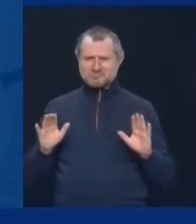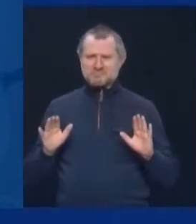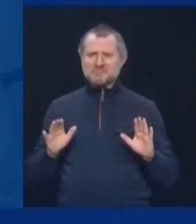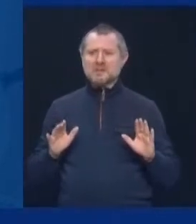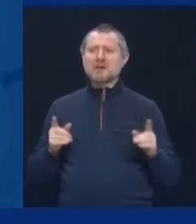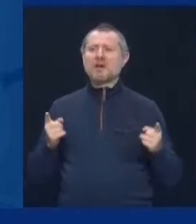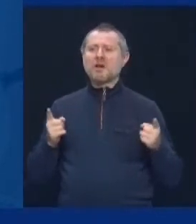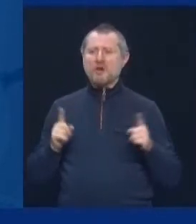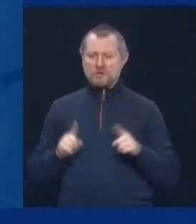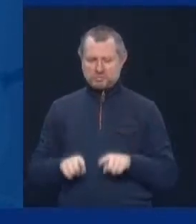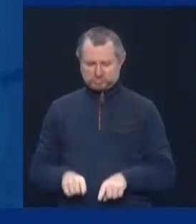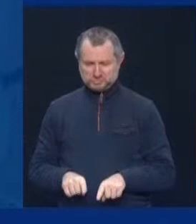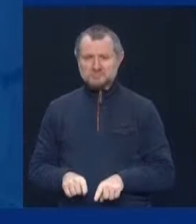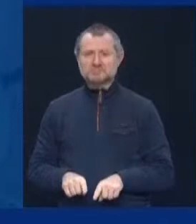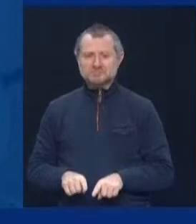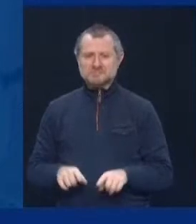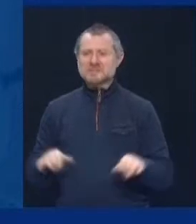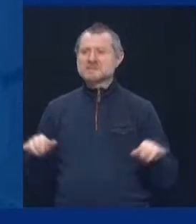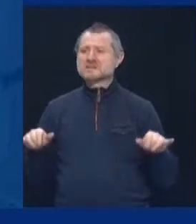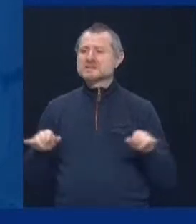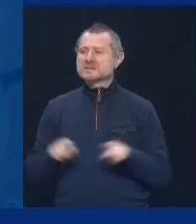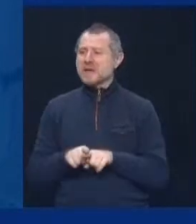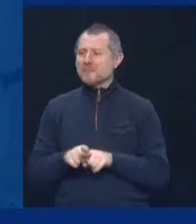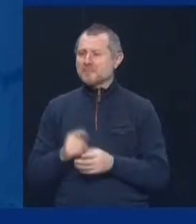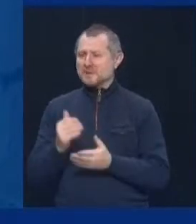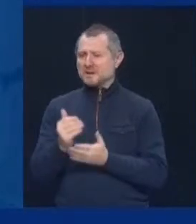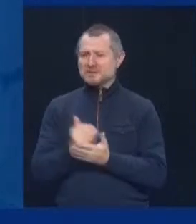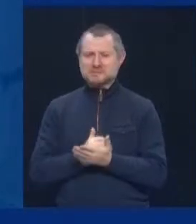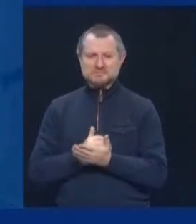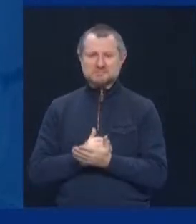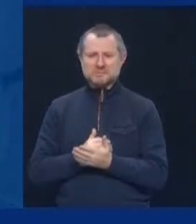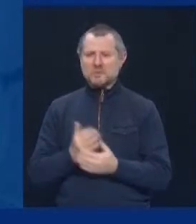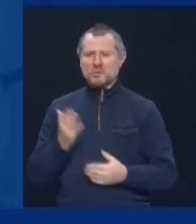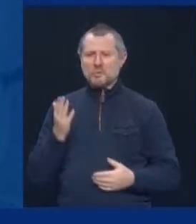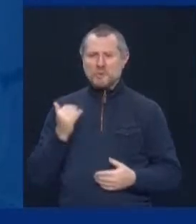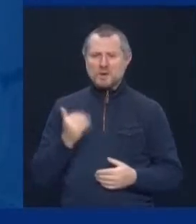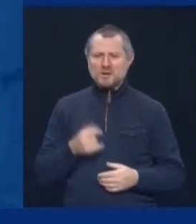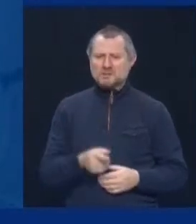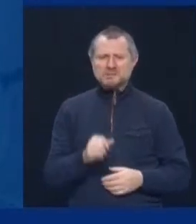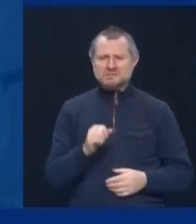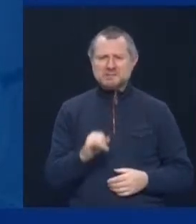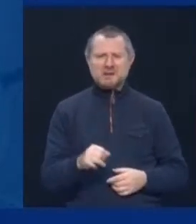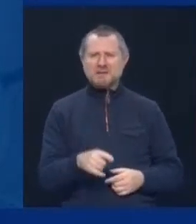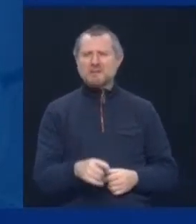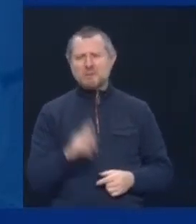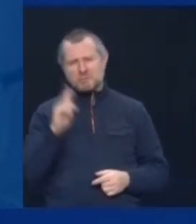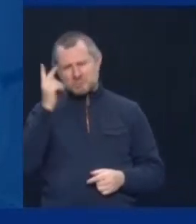agree on the same guidance. Why do people want to play politics with it?